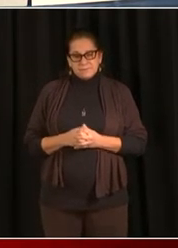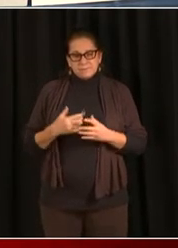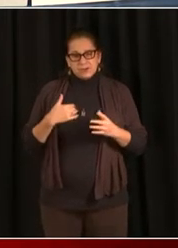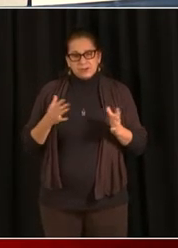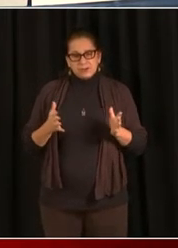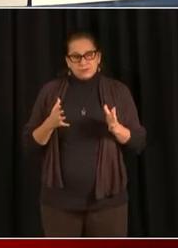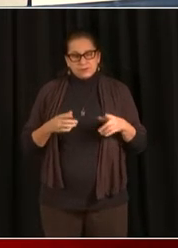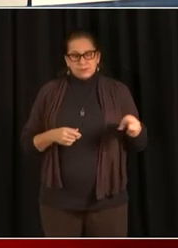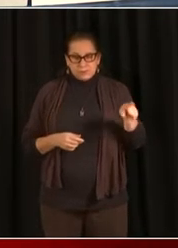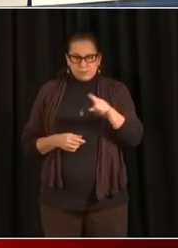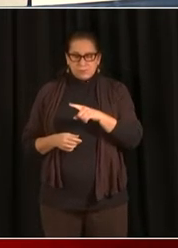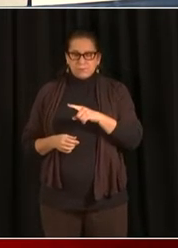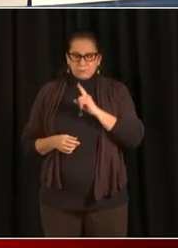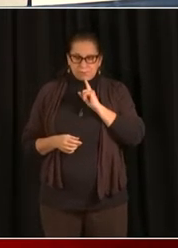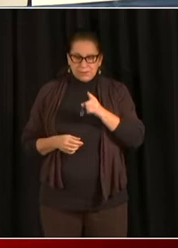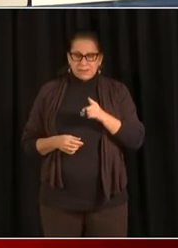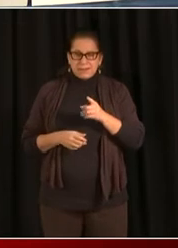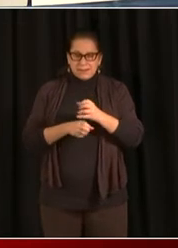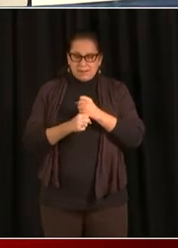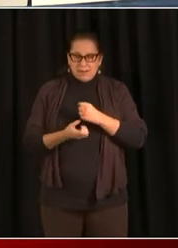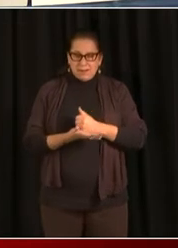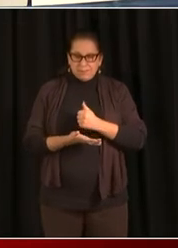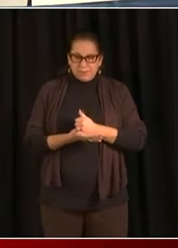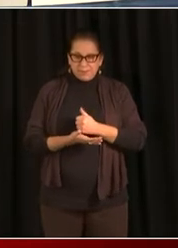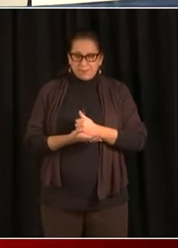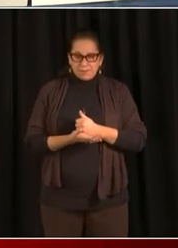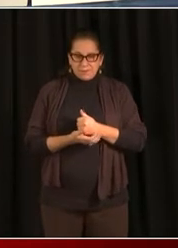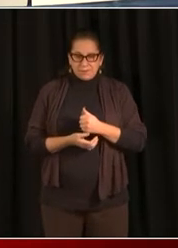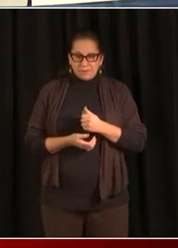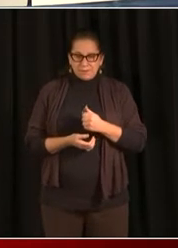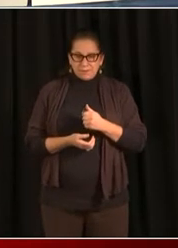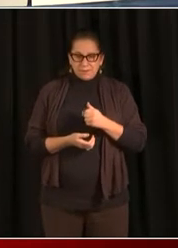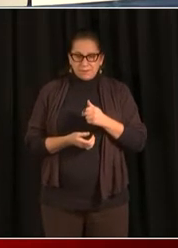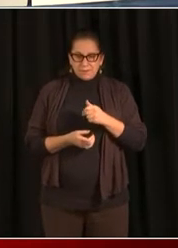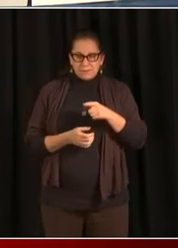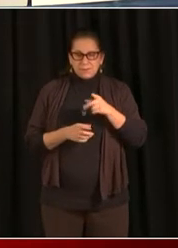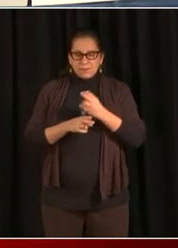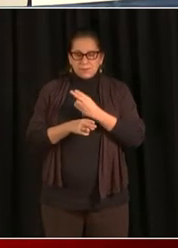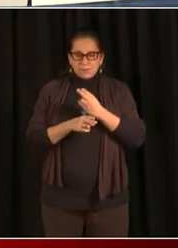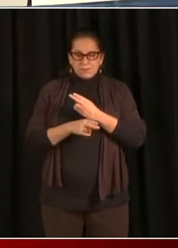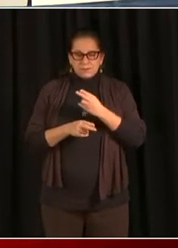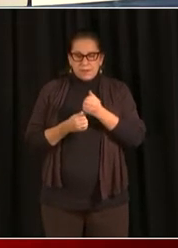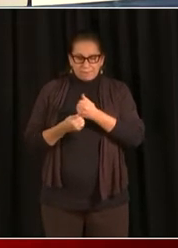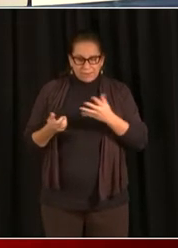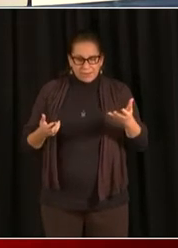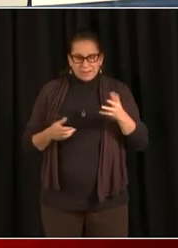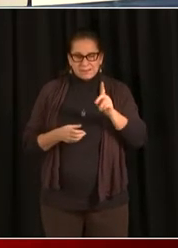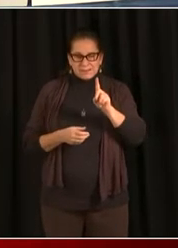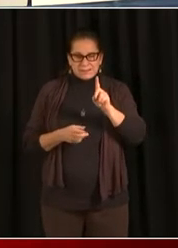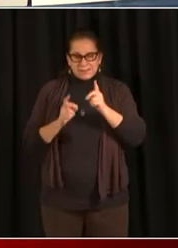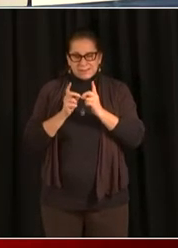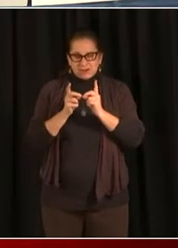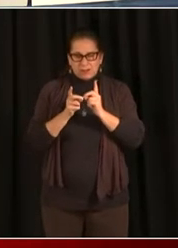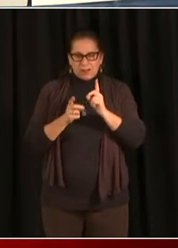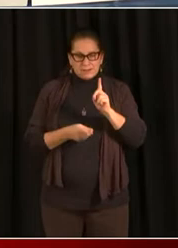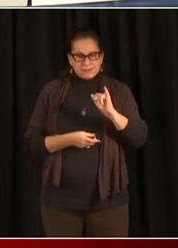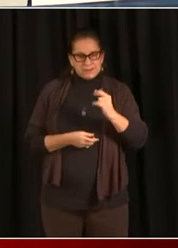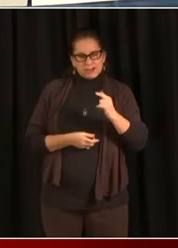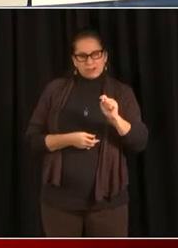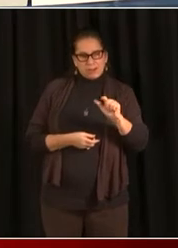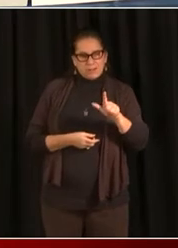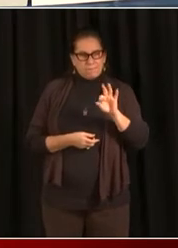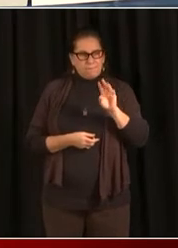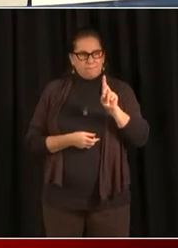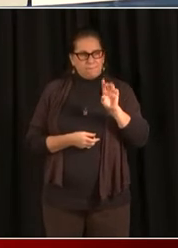would encourage businesses to just make sure you have a digital file of this information, because as you may have noticed or may not have